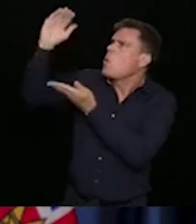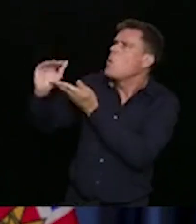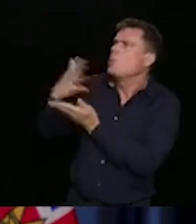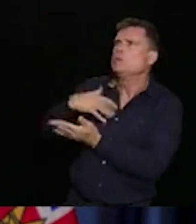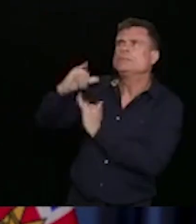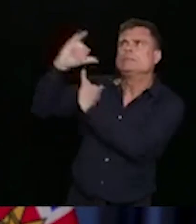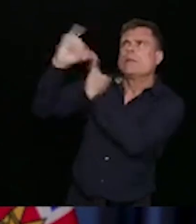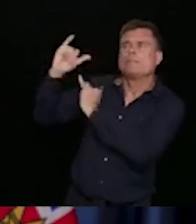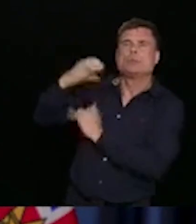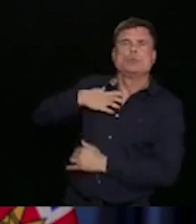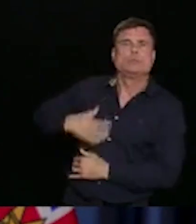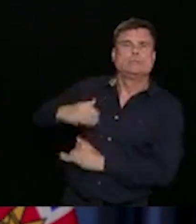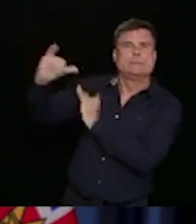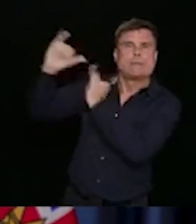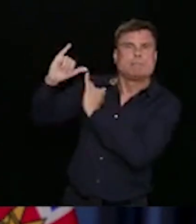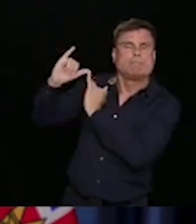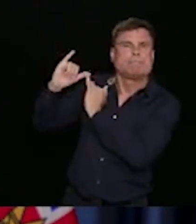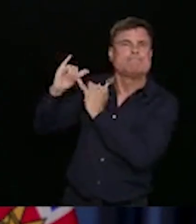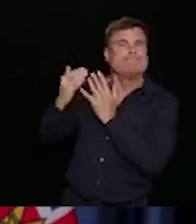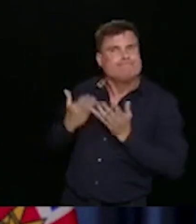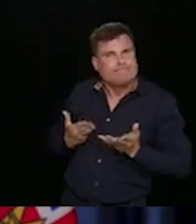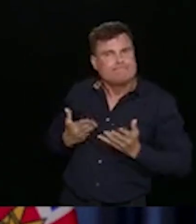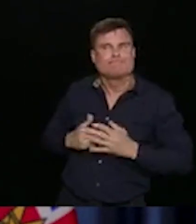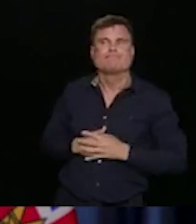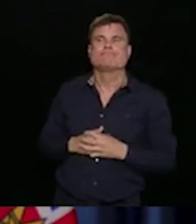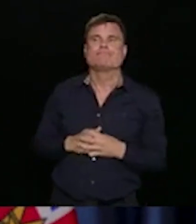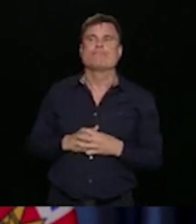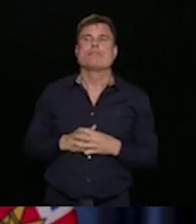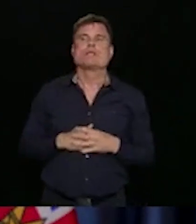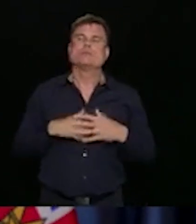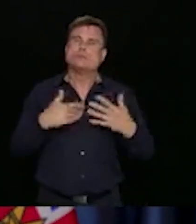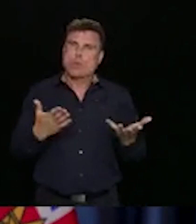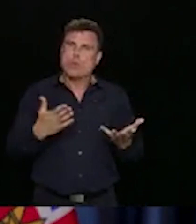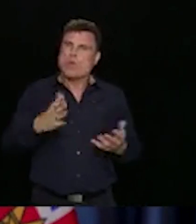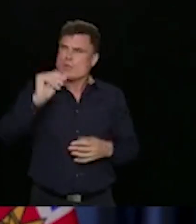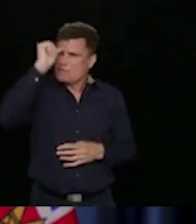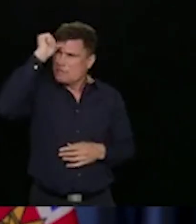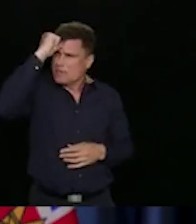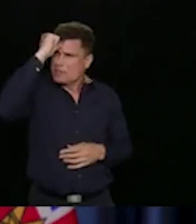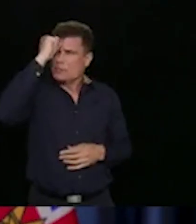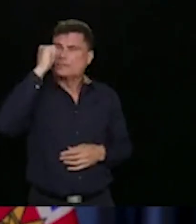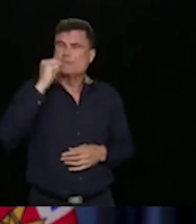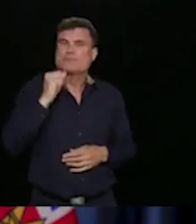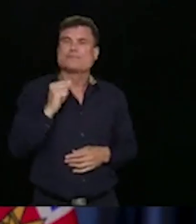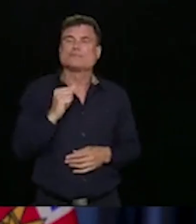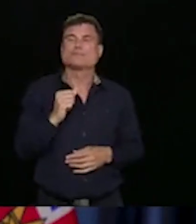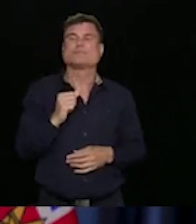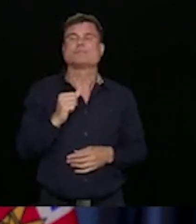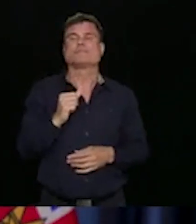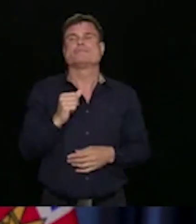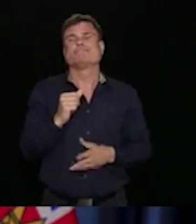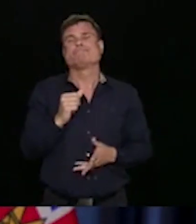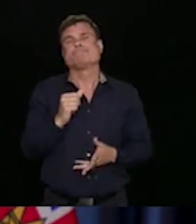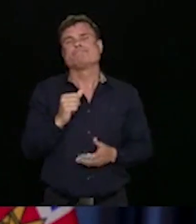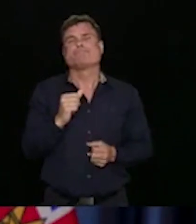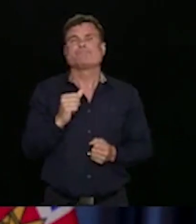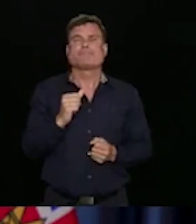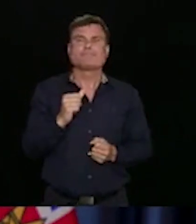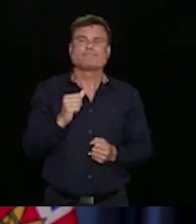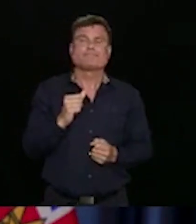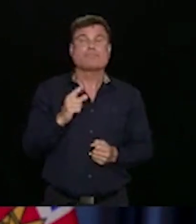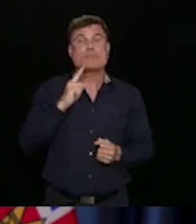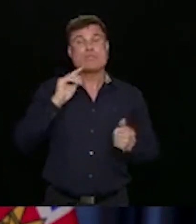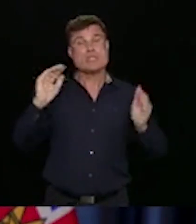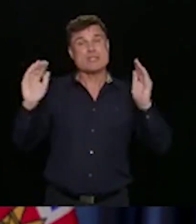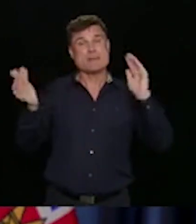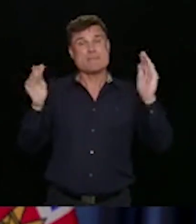heart-wrenching for all of us that are involved in this issue. But nonetheless, one active outbreak, when you compare that in long-term care compared to where we were